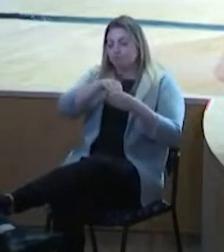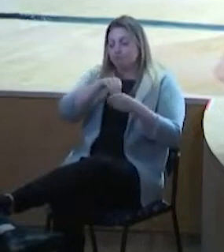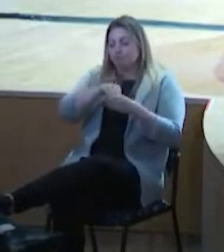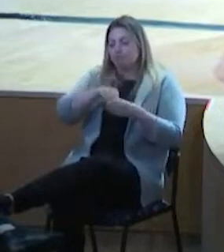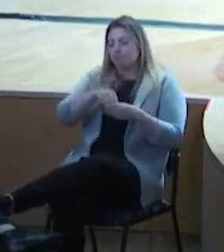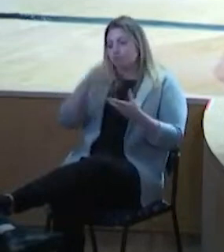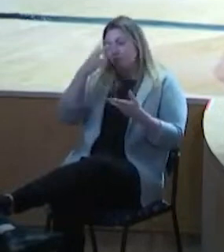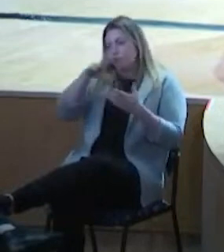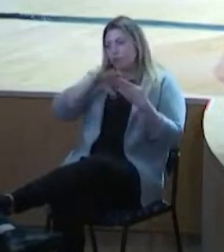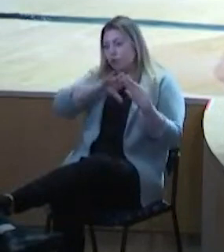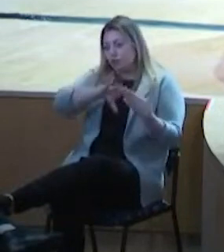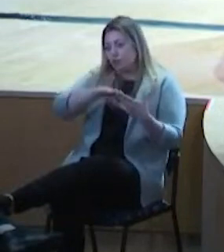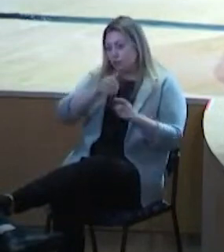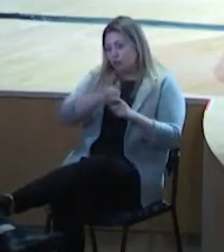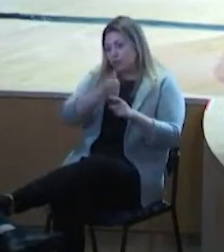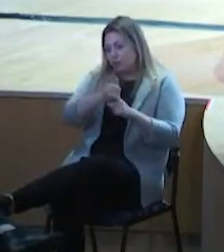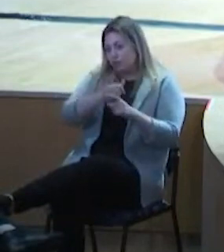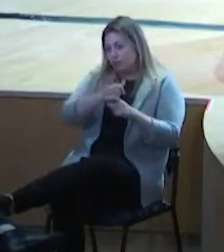City.